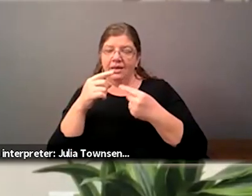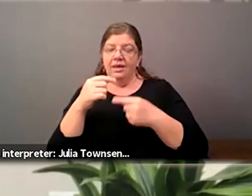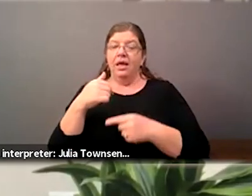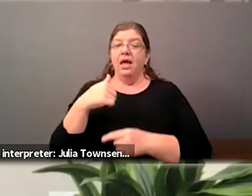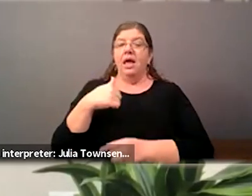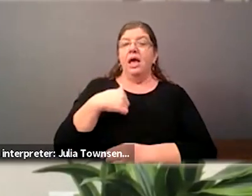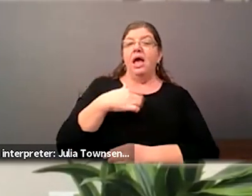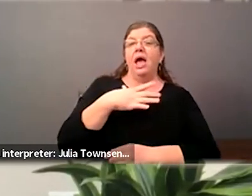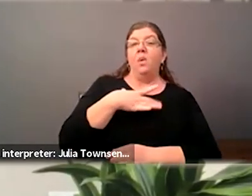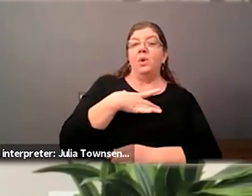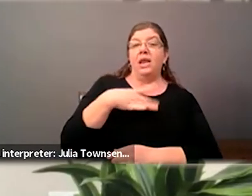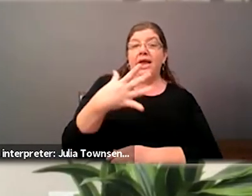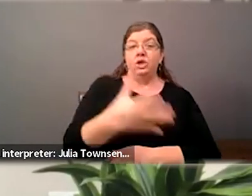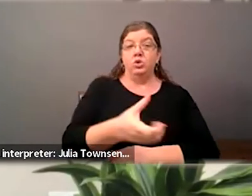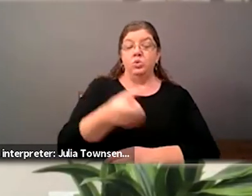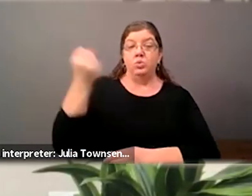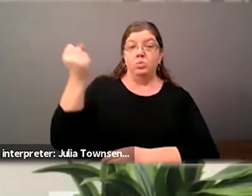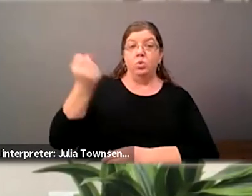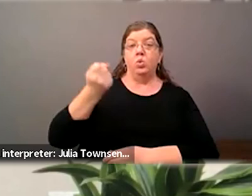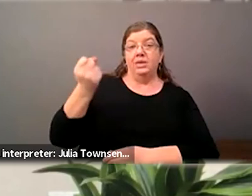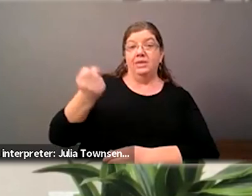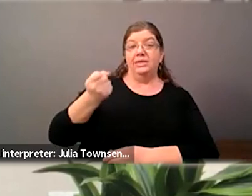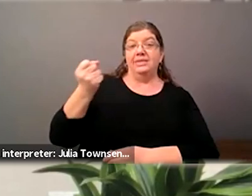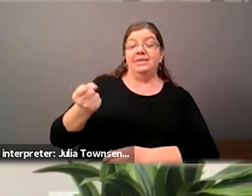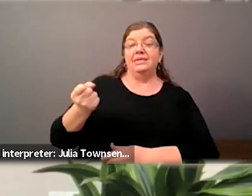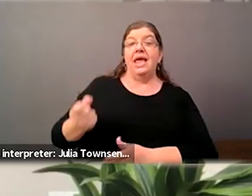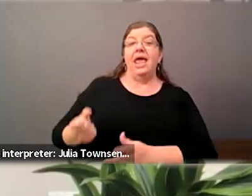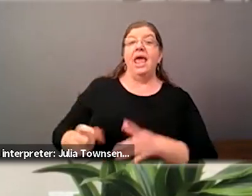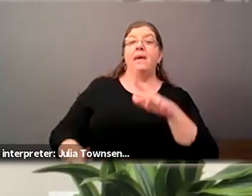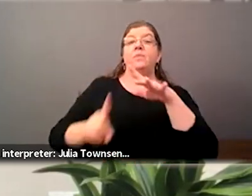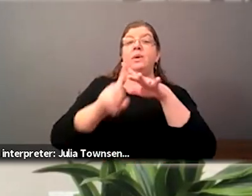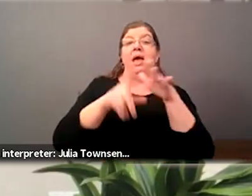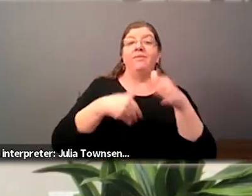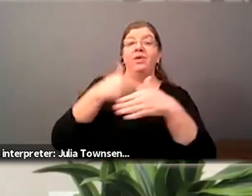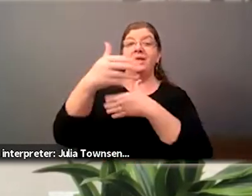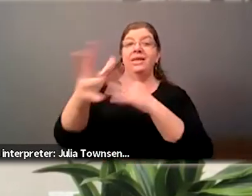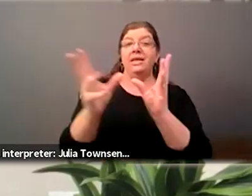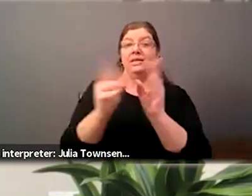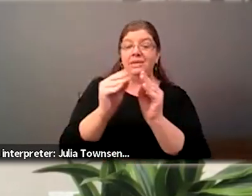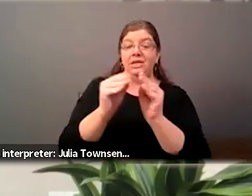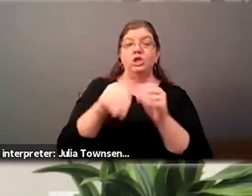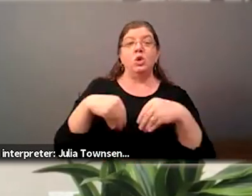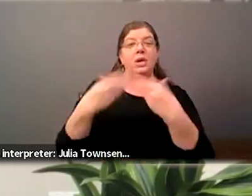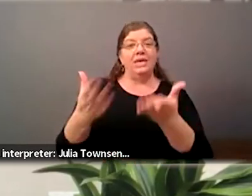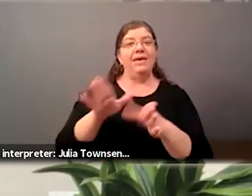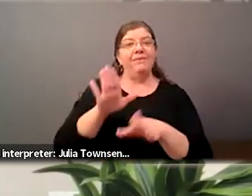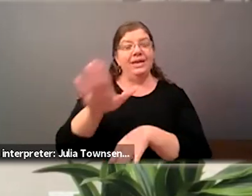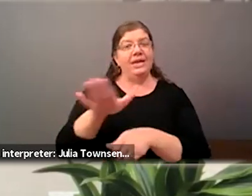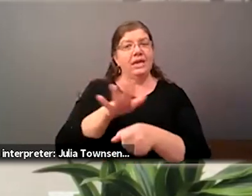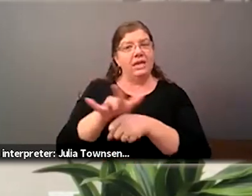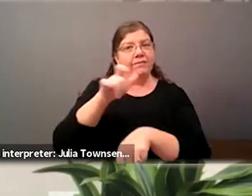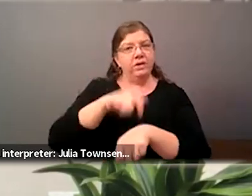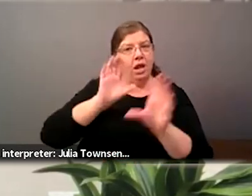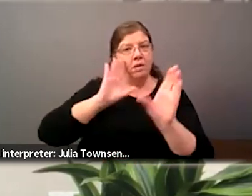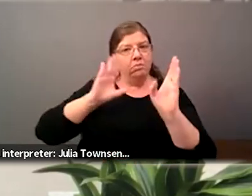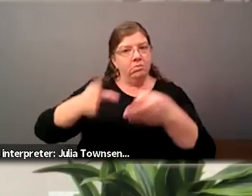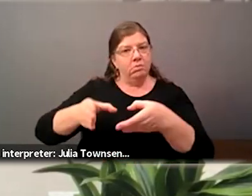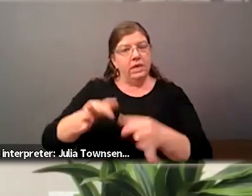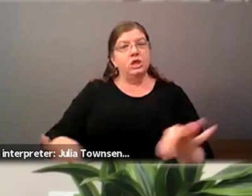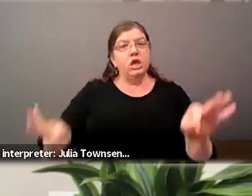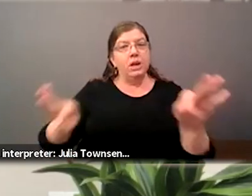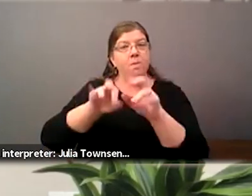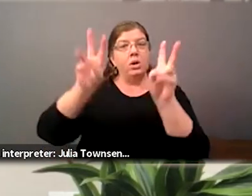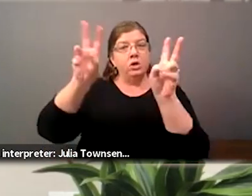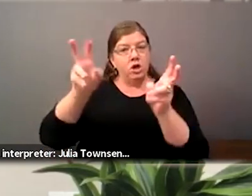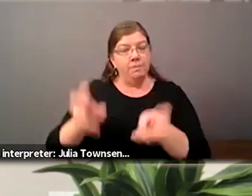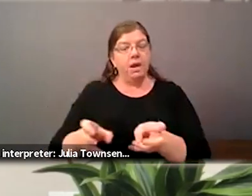to pull this uh item and bring it back on the next meeting so we can give it a still attention it is very important topic and i